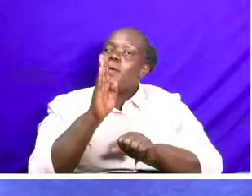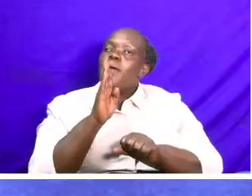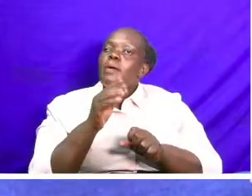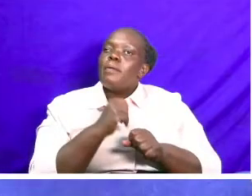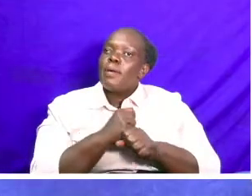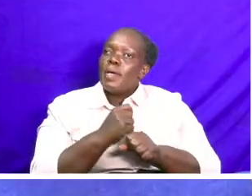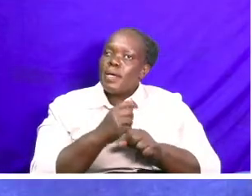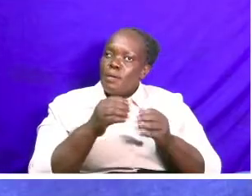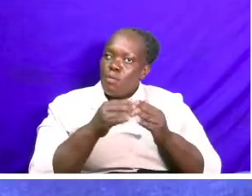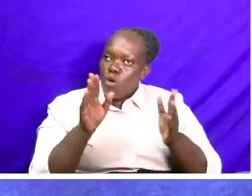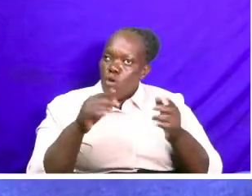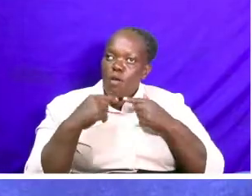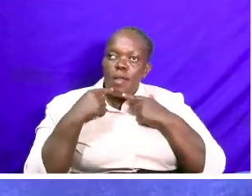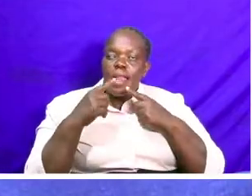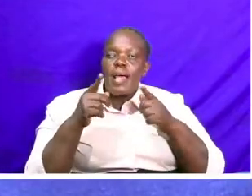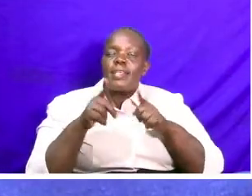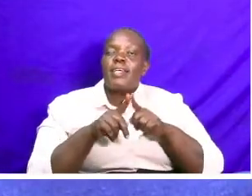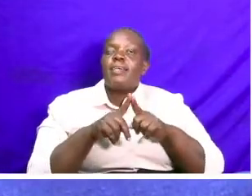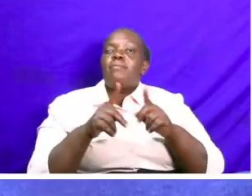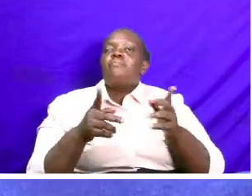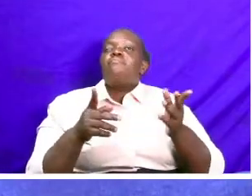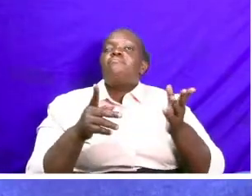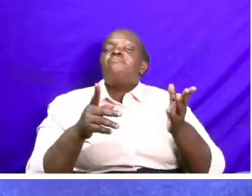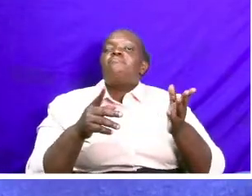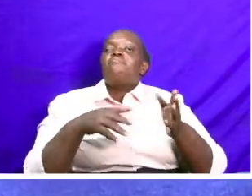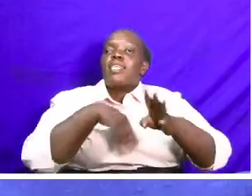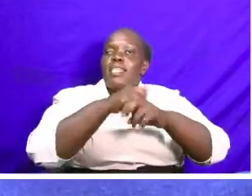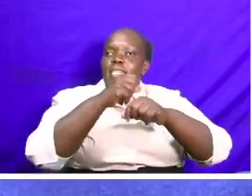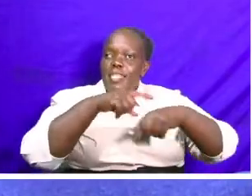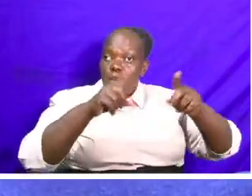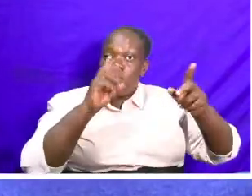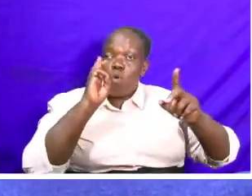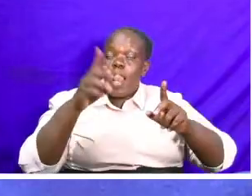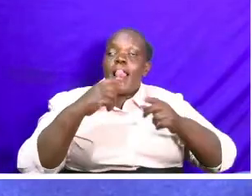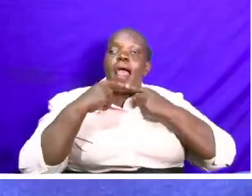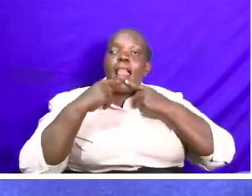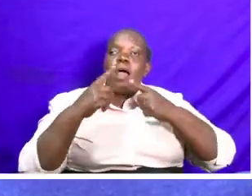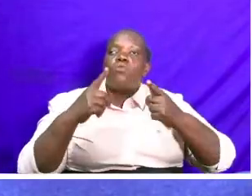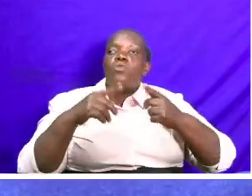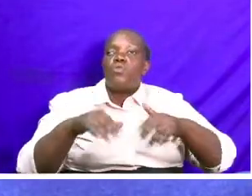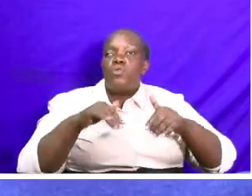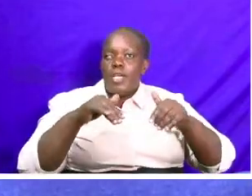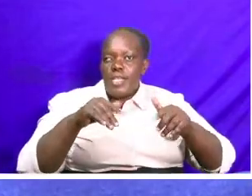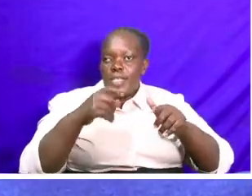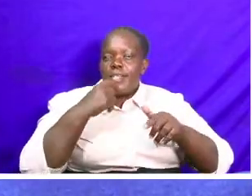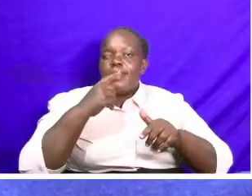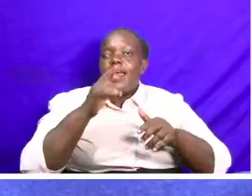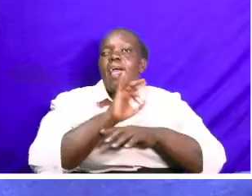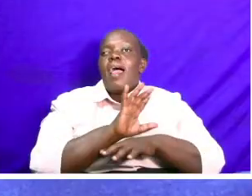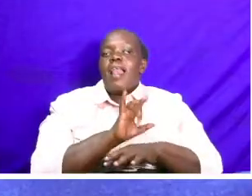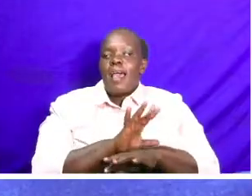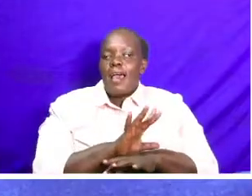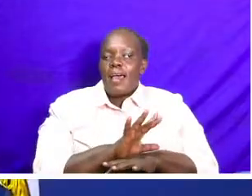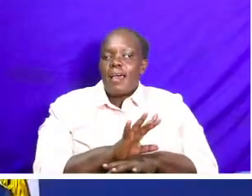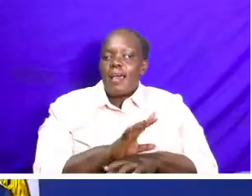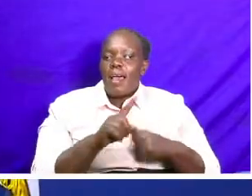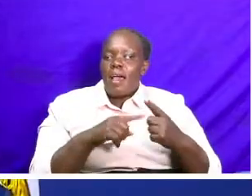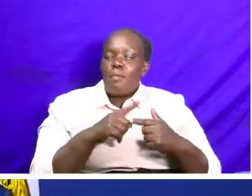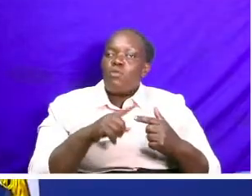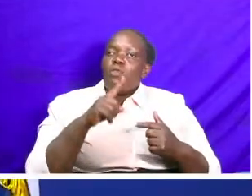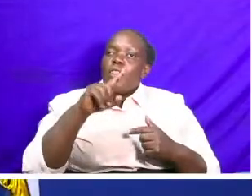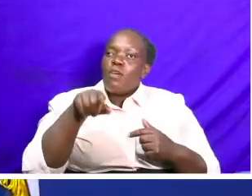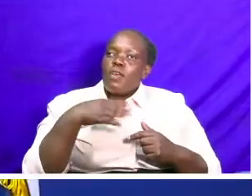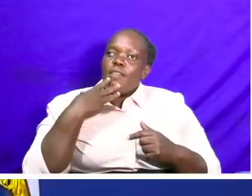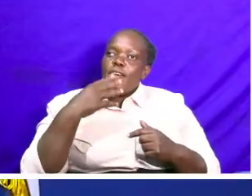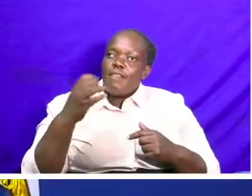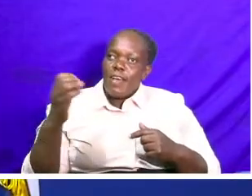further, declaration as the head of state and head of government. So let's wait for that. But as I said earlier, about 1,500